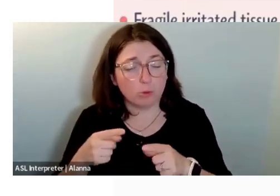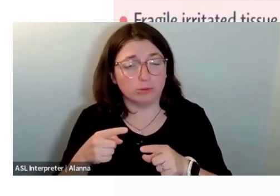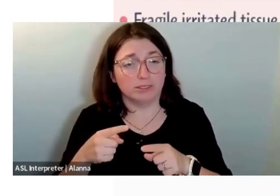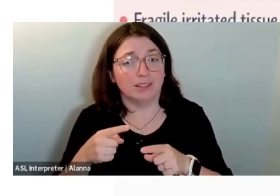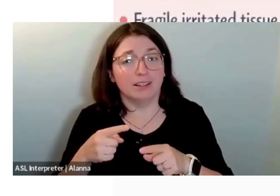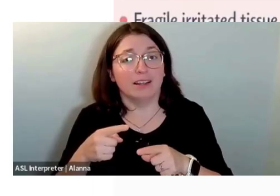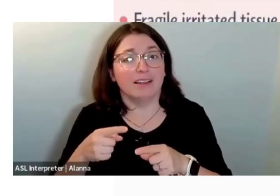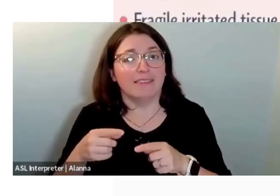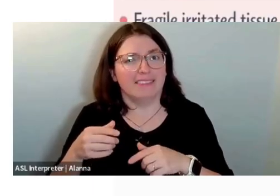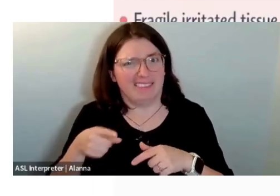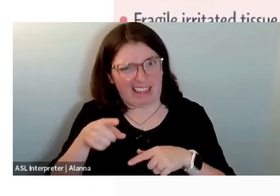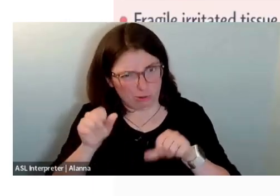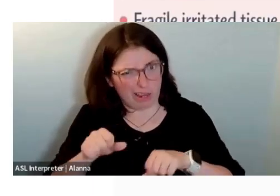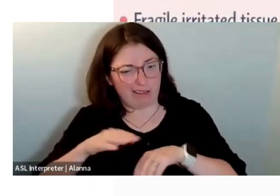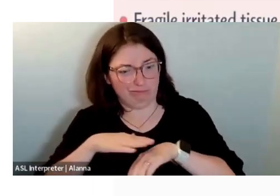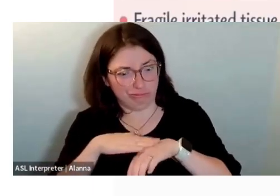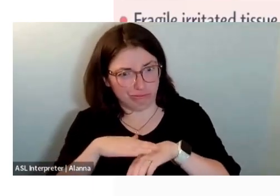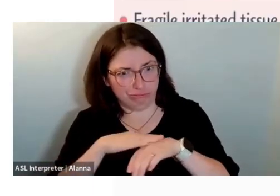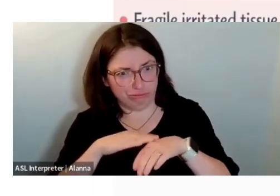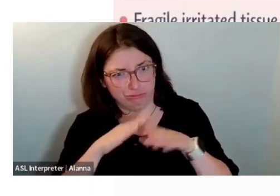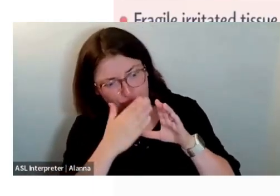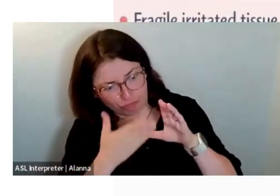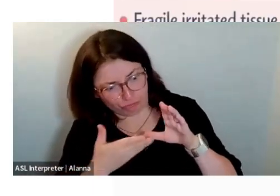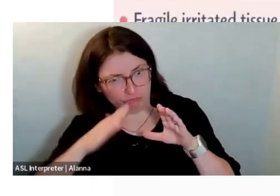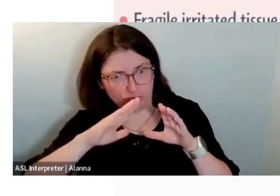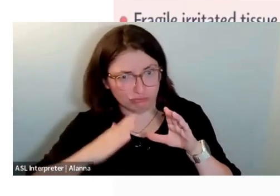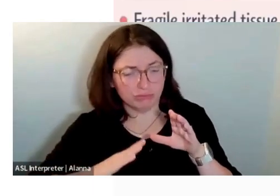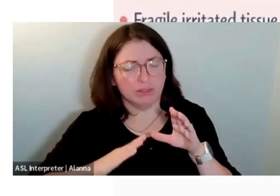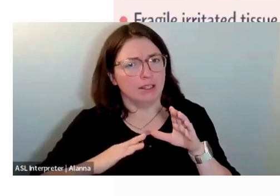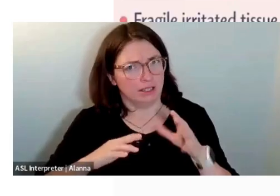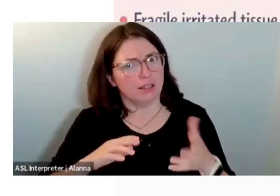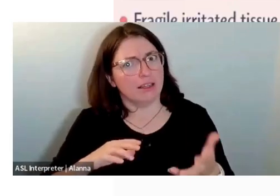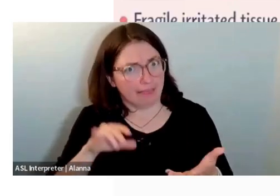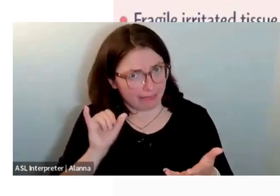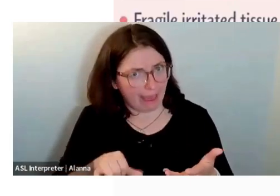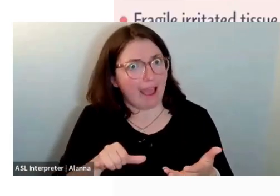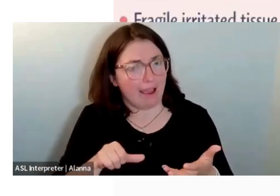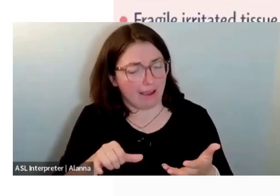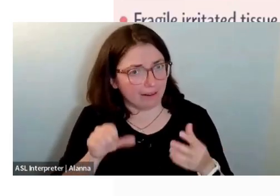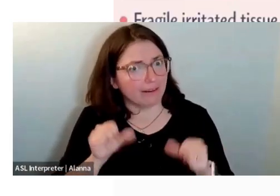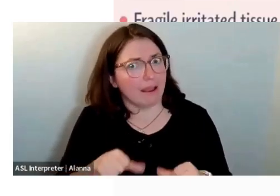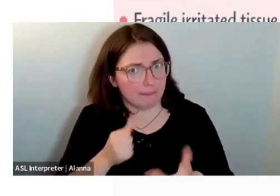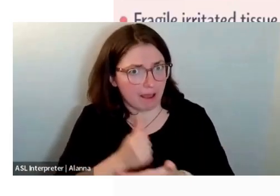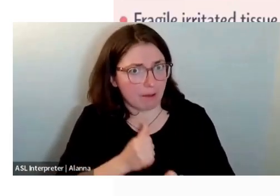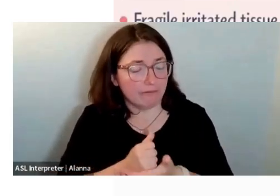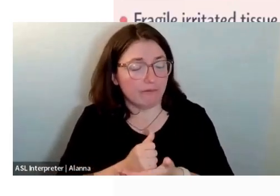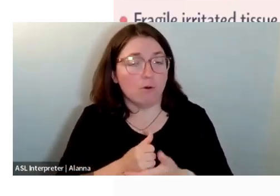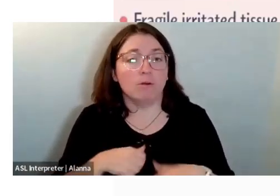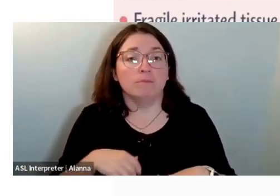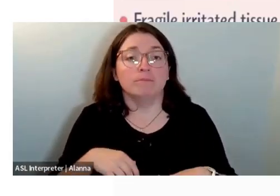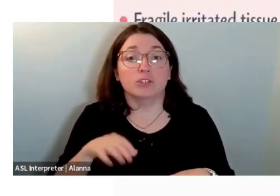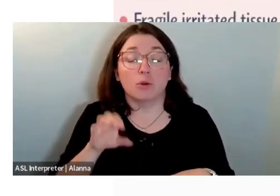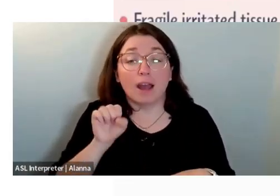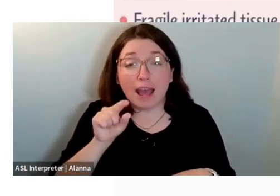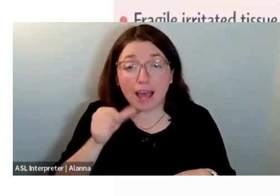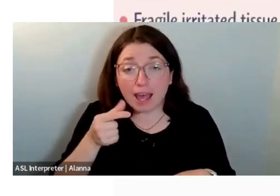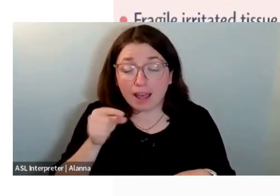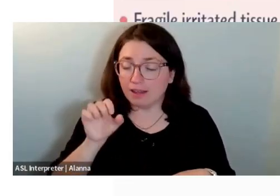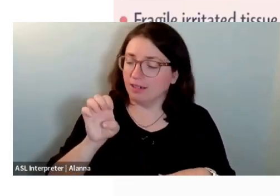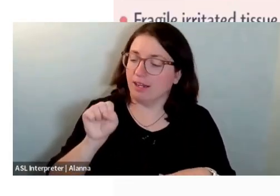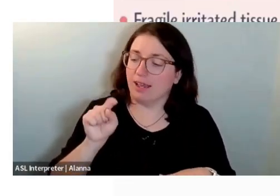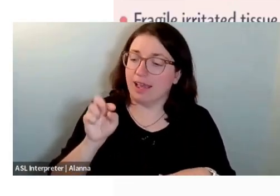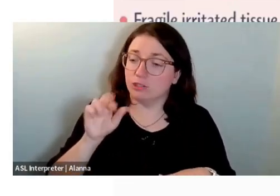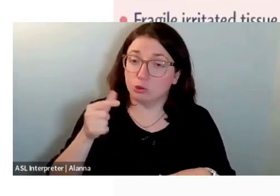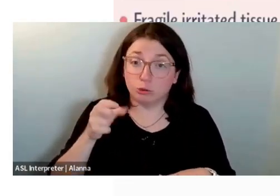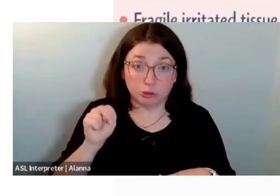dry. And we're going to talk a little bit more about that, topical estrogen and other topical hormones.